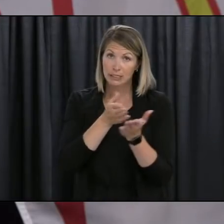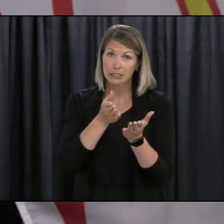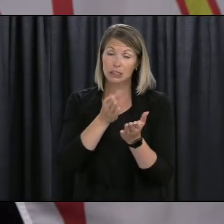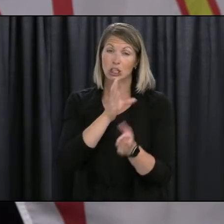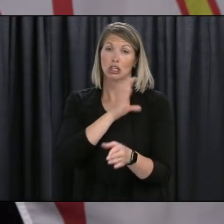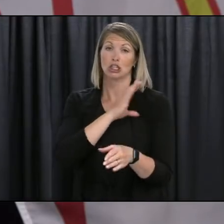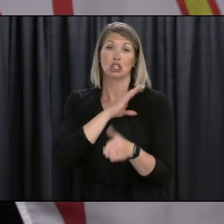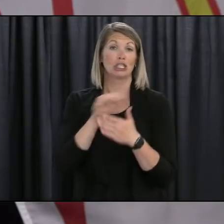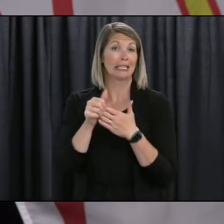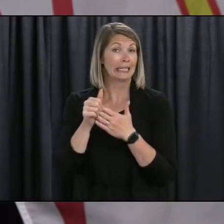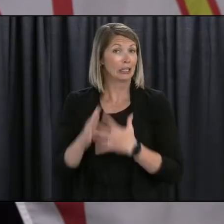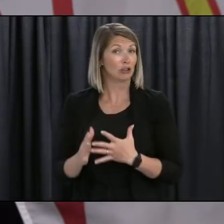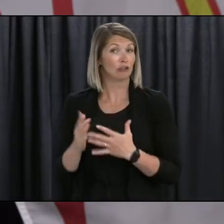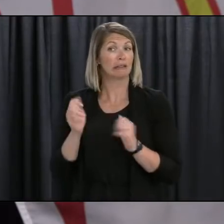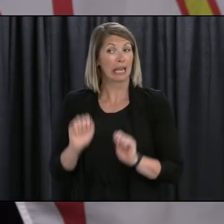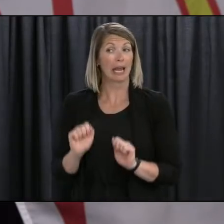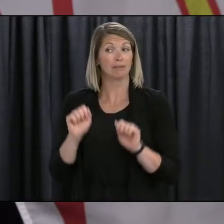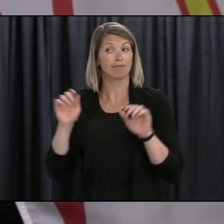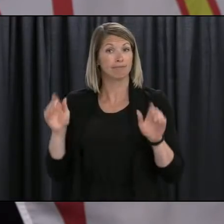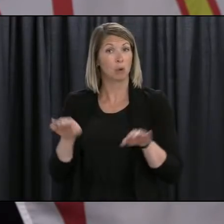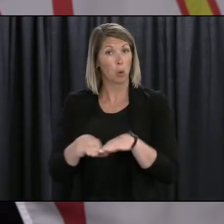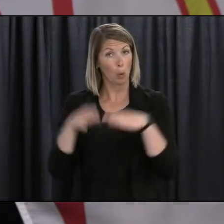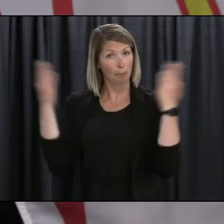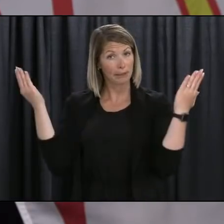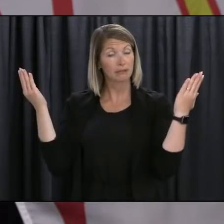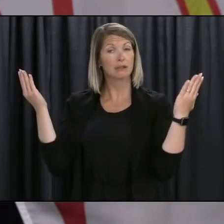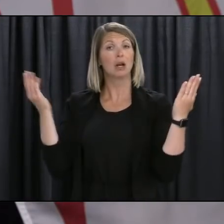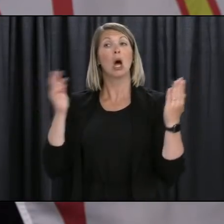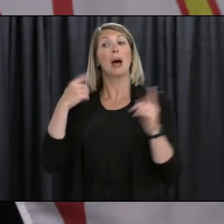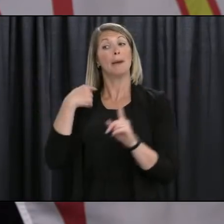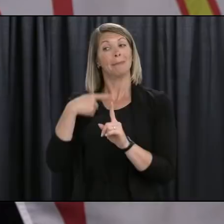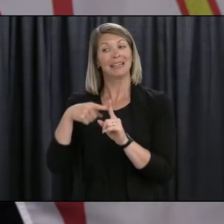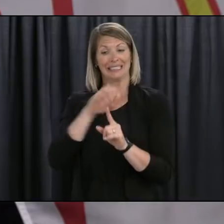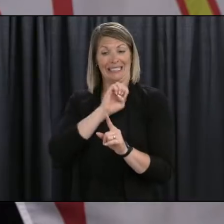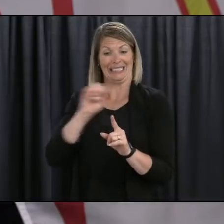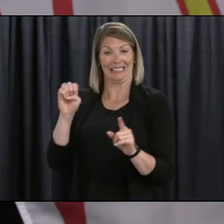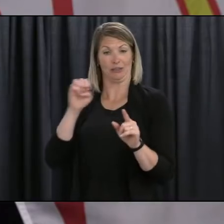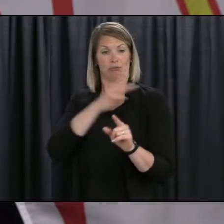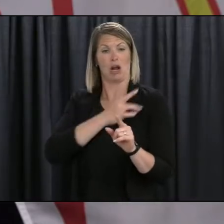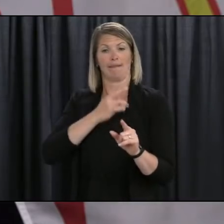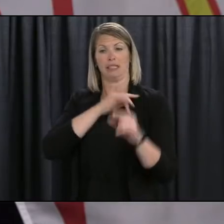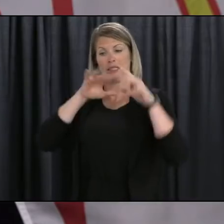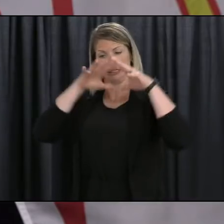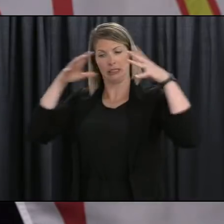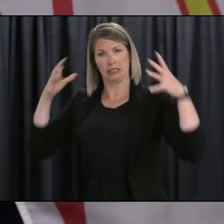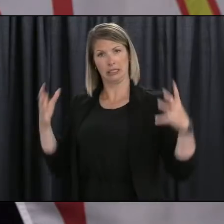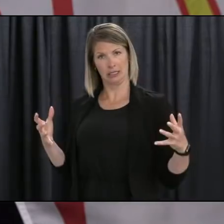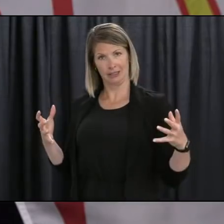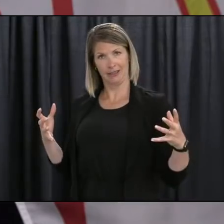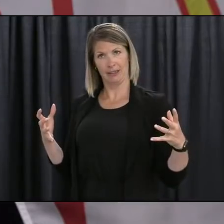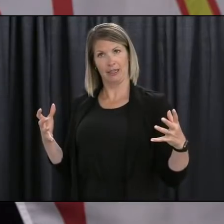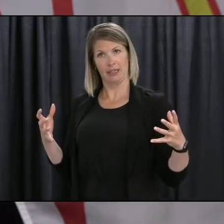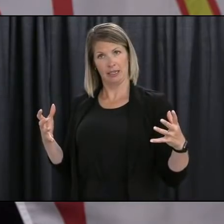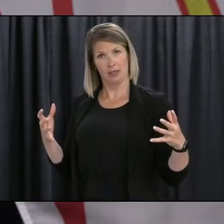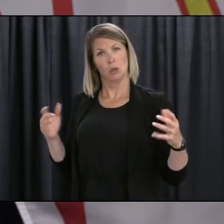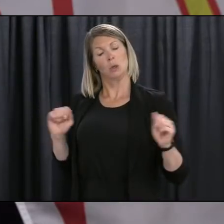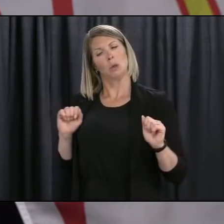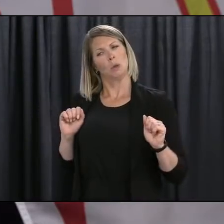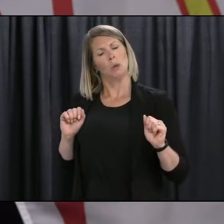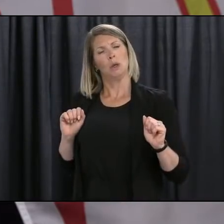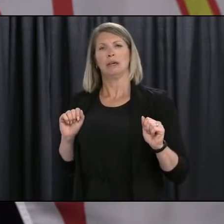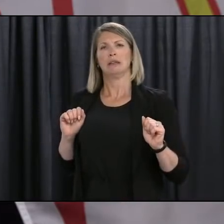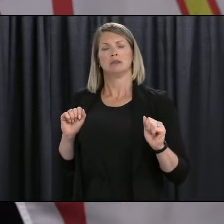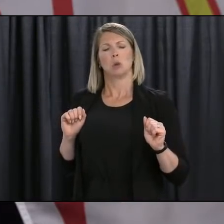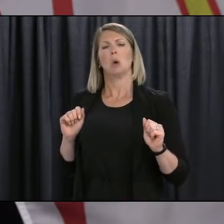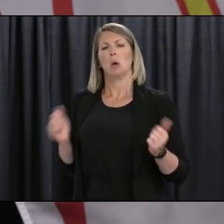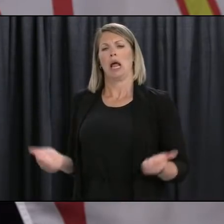travel from outside of the province. So there's a lot of things going on, and I really think we need to give ourselves some time to